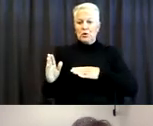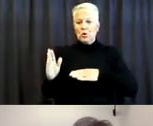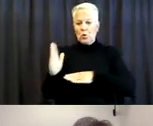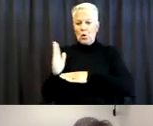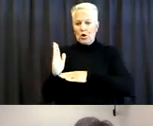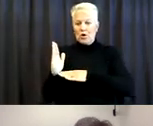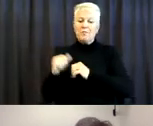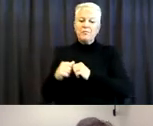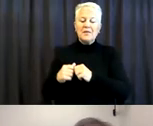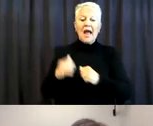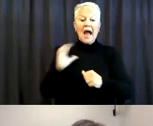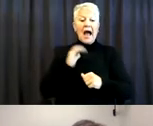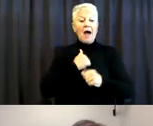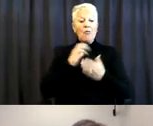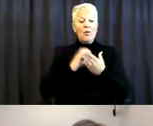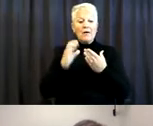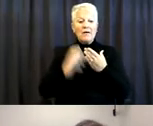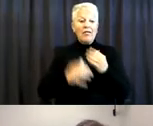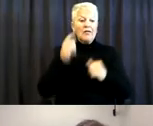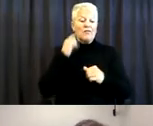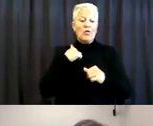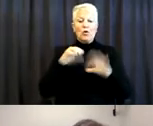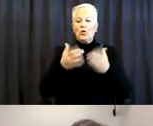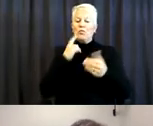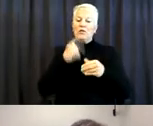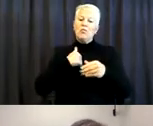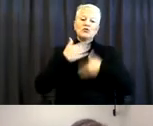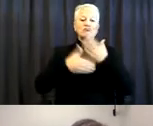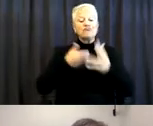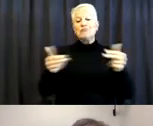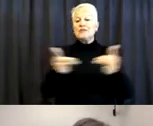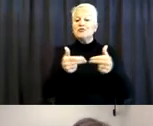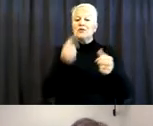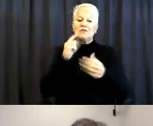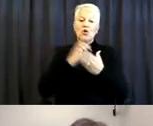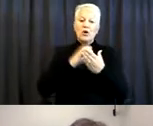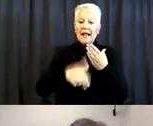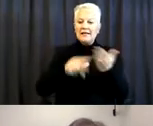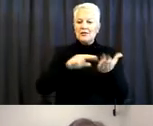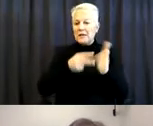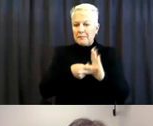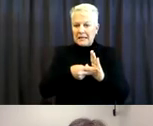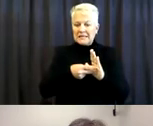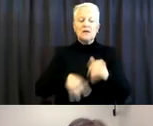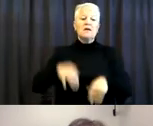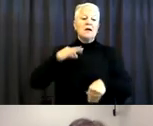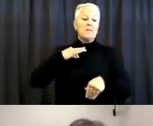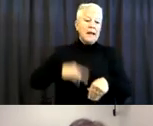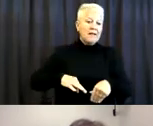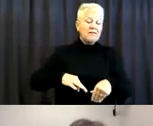our calendar as a group, we're going to go through introduction to what a calendar is, the benefits,